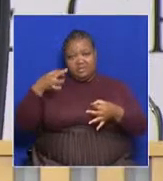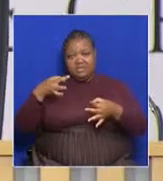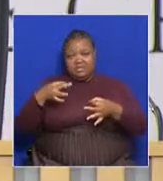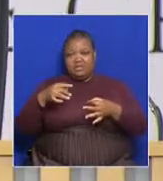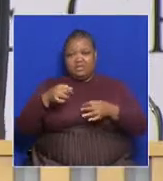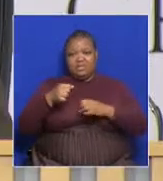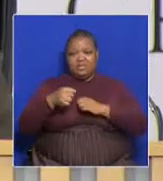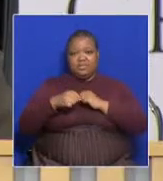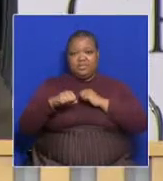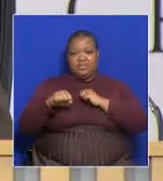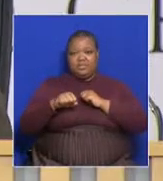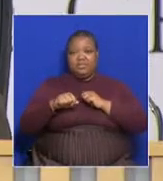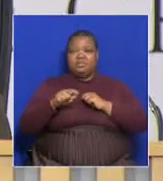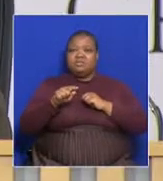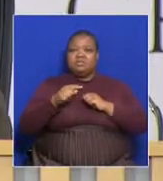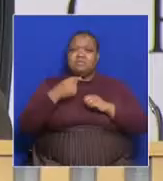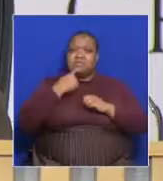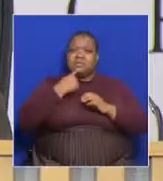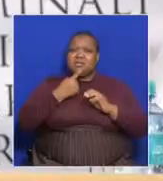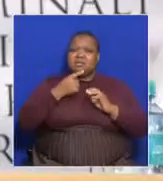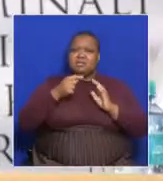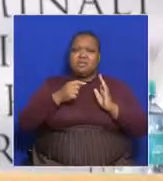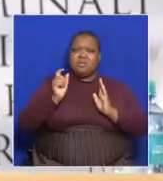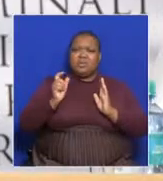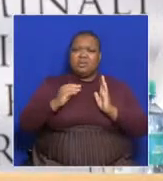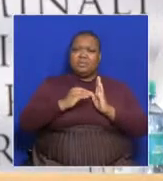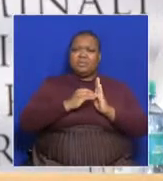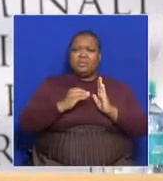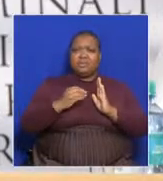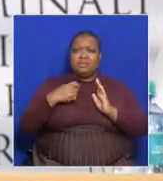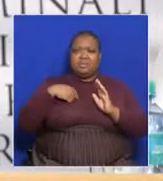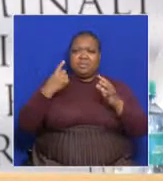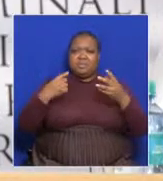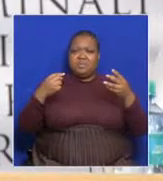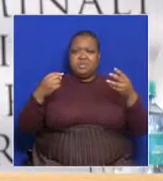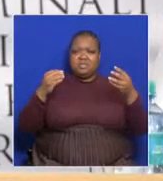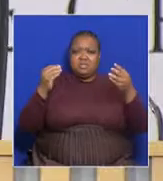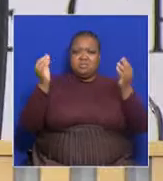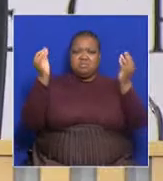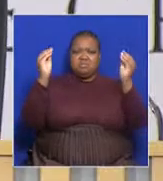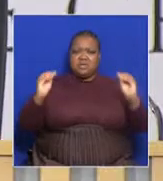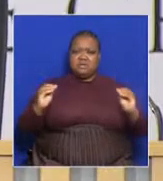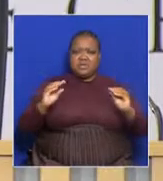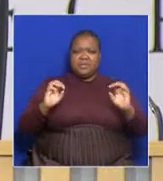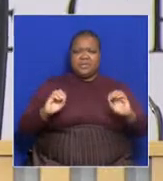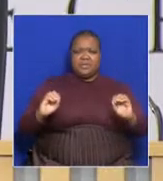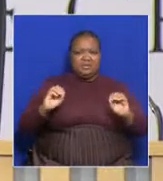No, word. but it's the word that I'm looking at. I'm not making it up. Yeah, but I'm trying to think, what would I